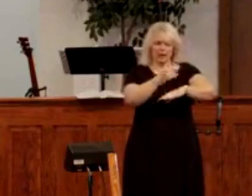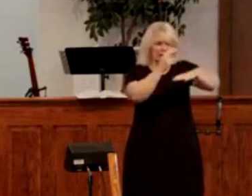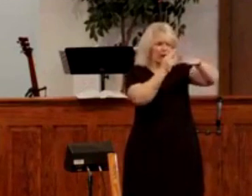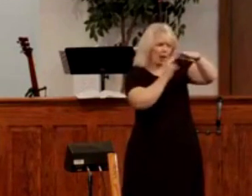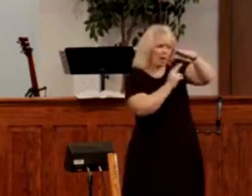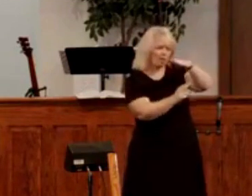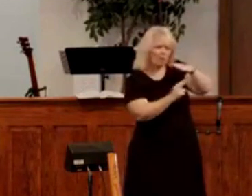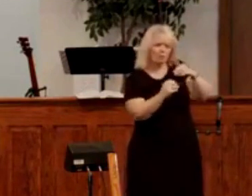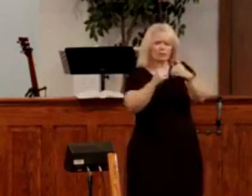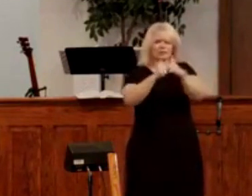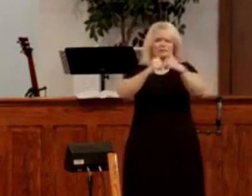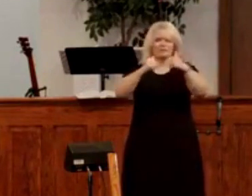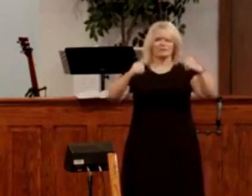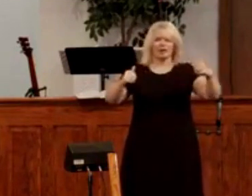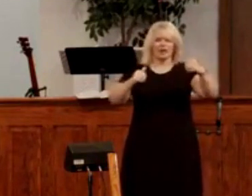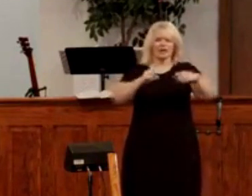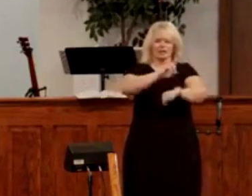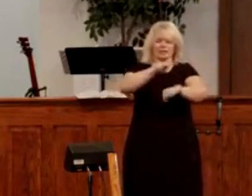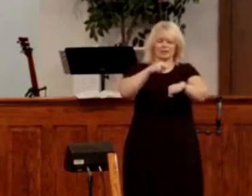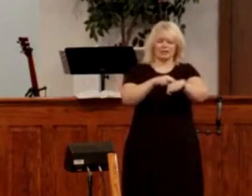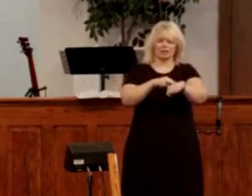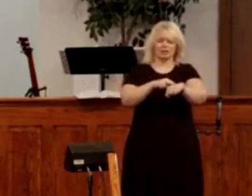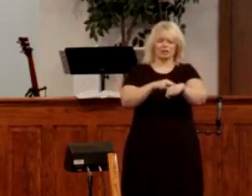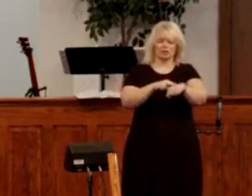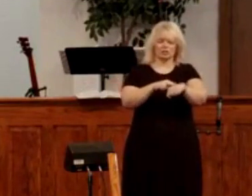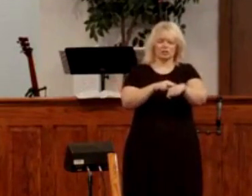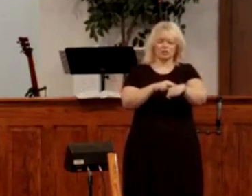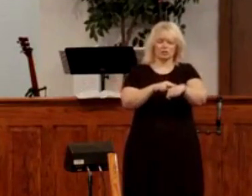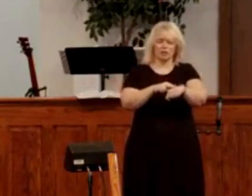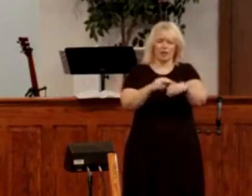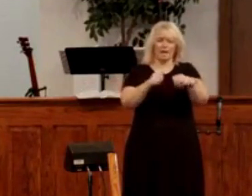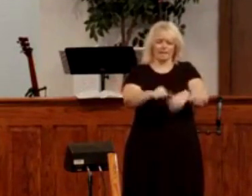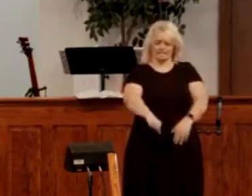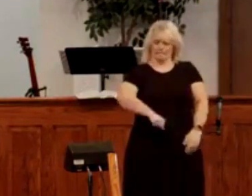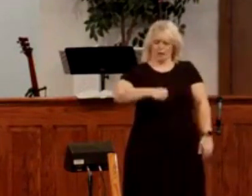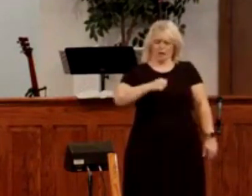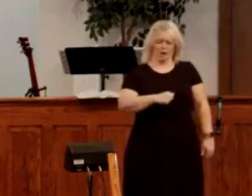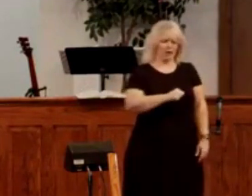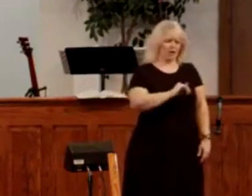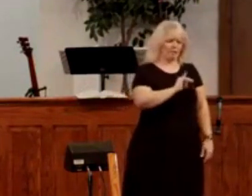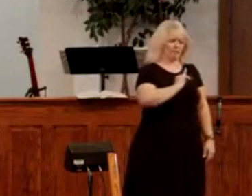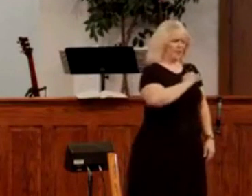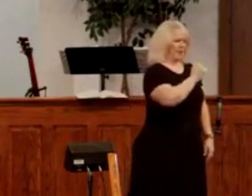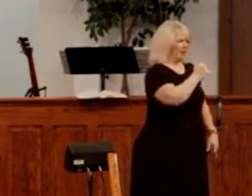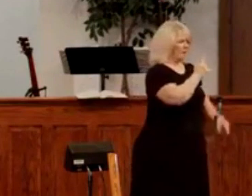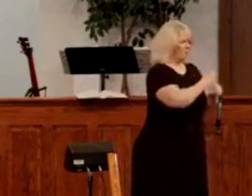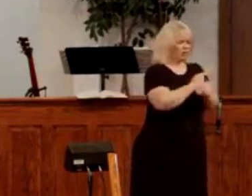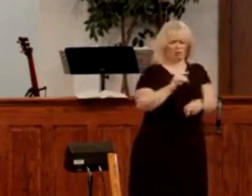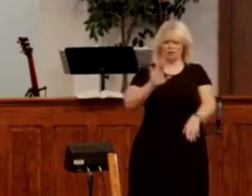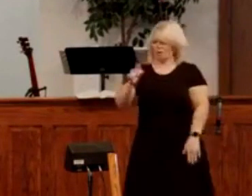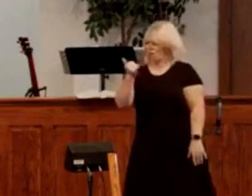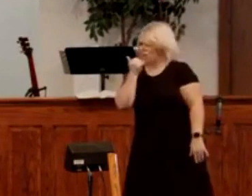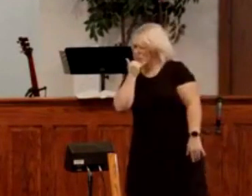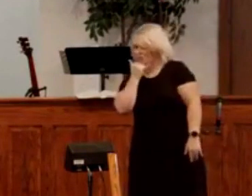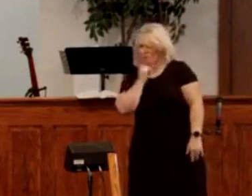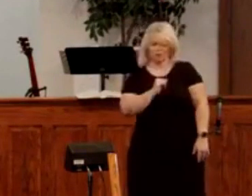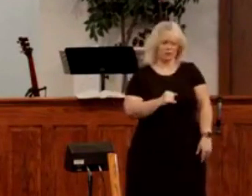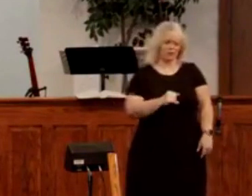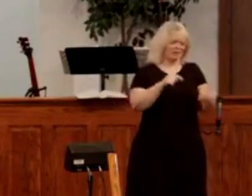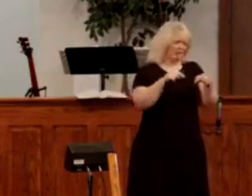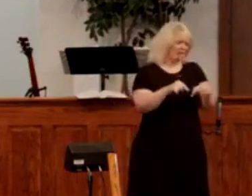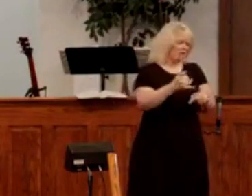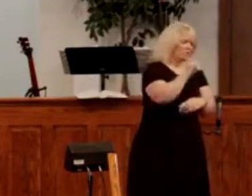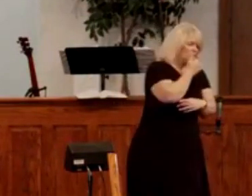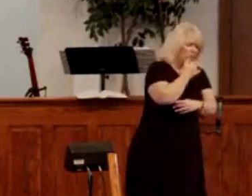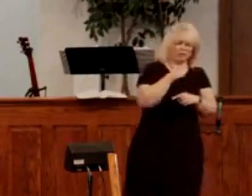this nation? Pride. I'm right, you're wrong. I'm right, you're wrong. I know what's going on. This is a conspiracy. This is this. This is that. I know